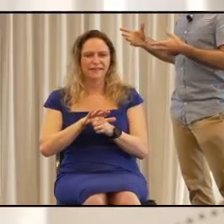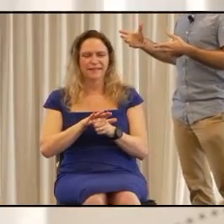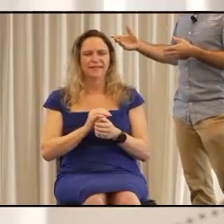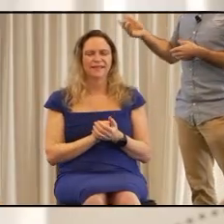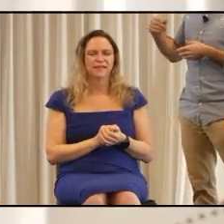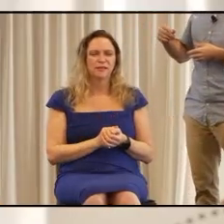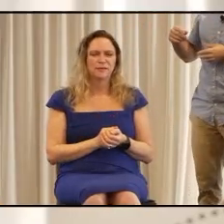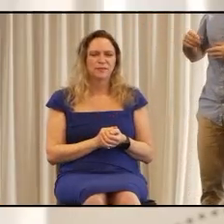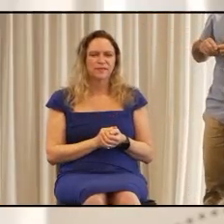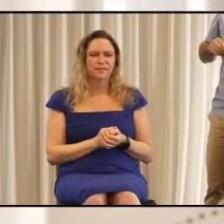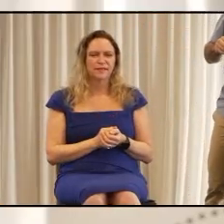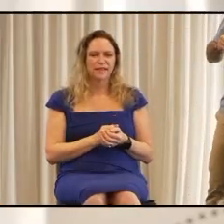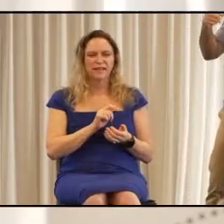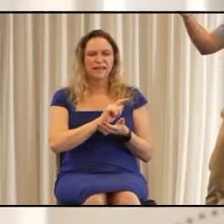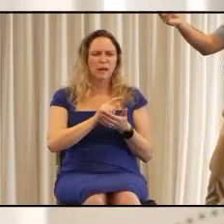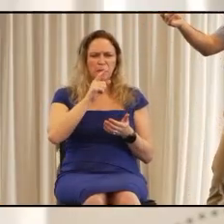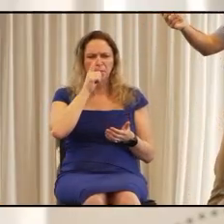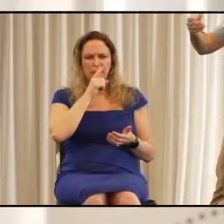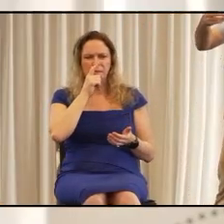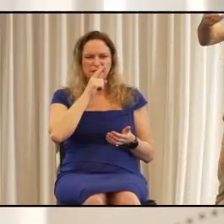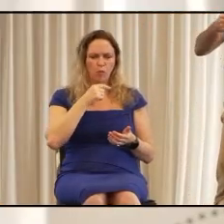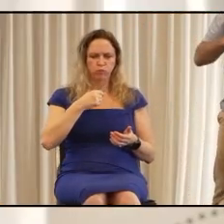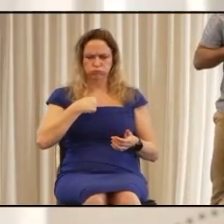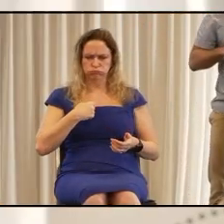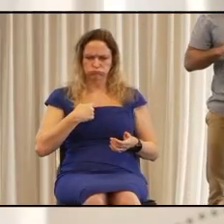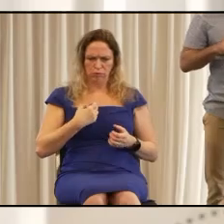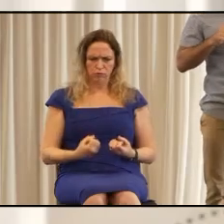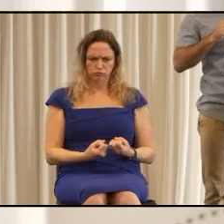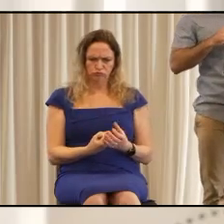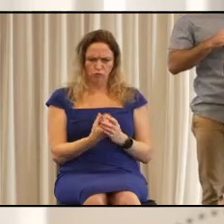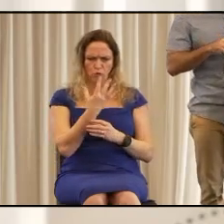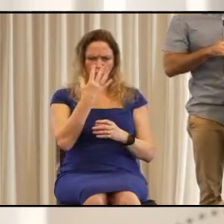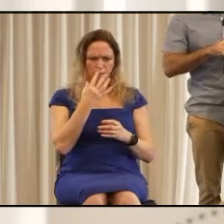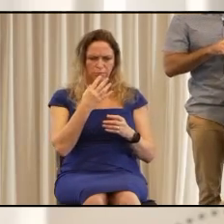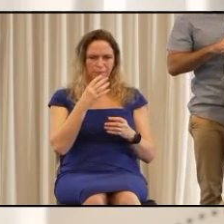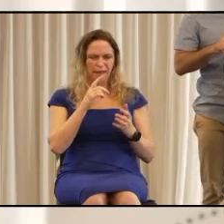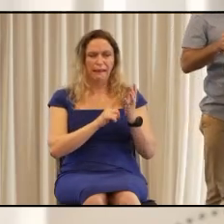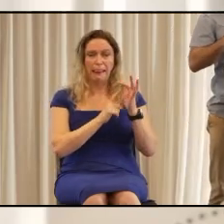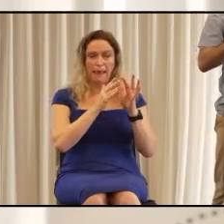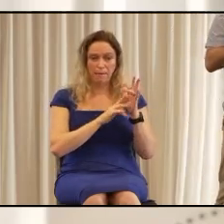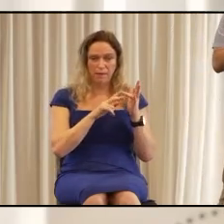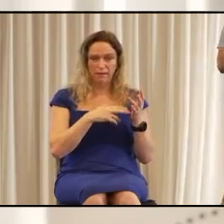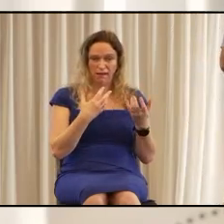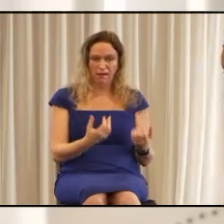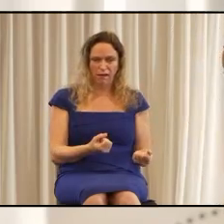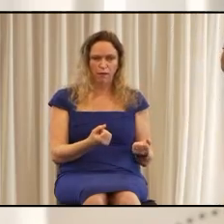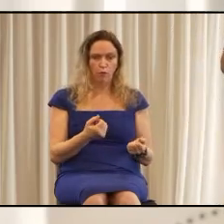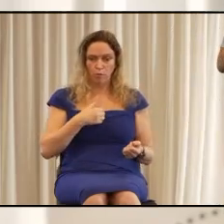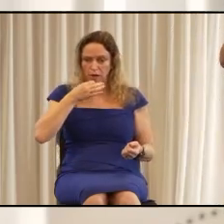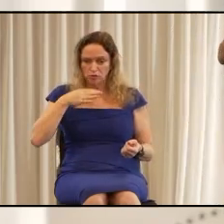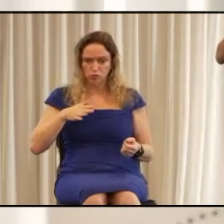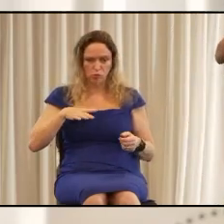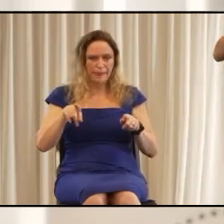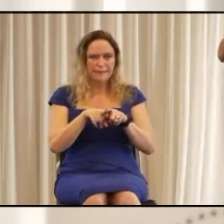that's led to is that people have stepped forward to say, I grow lemons, I can contribute that. You know, my kids also want to do a lemonade stand. Would you be willing to like set it up